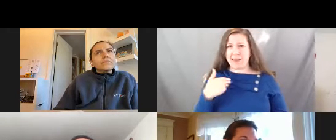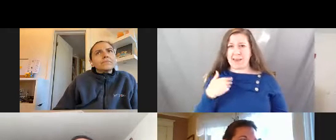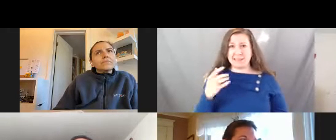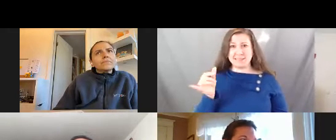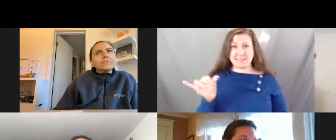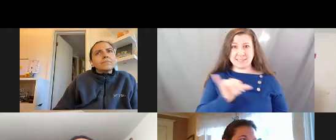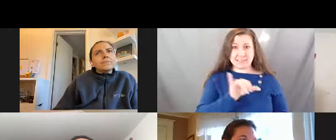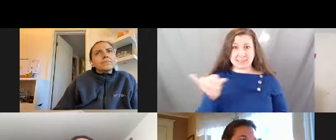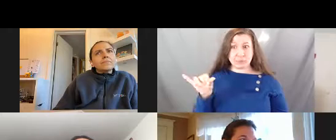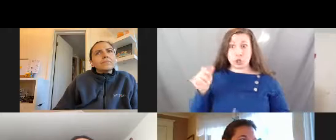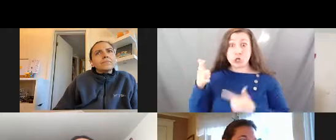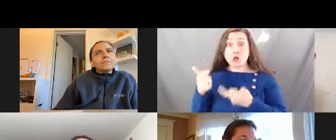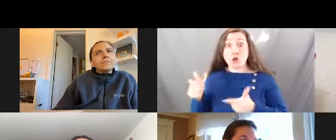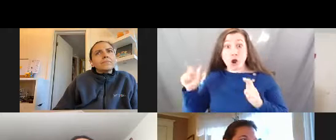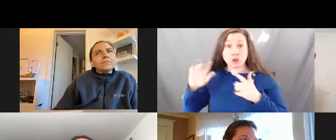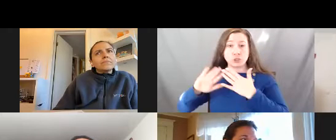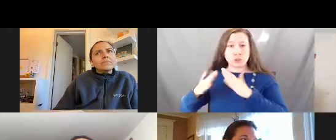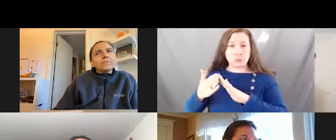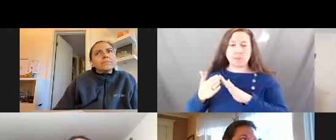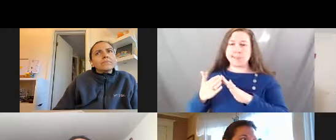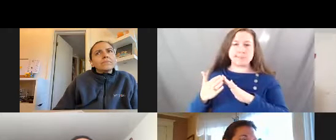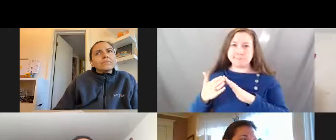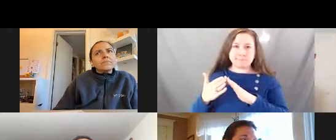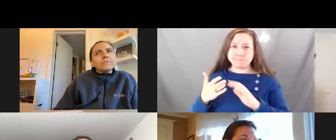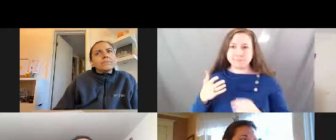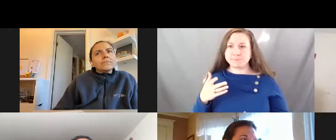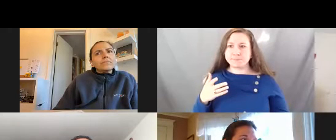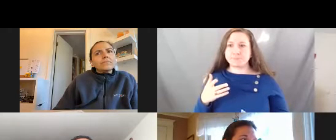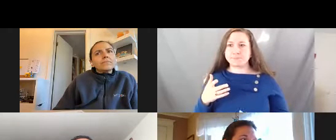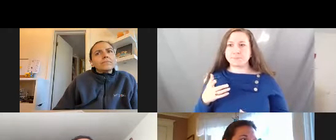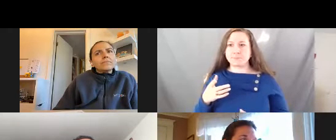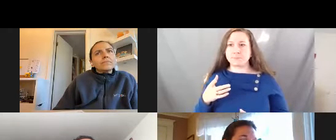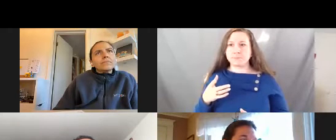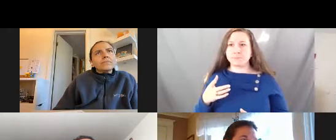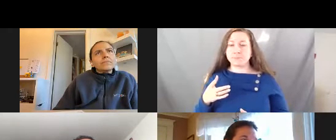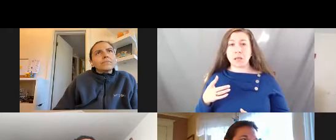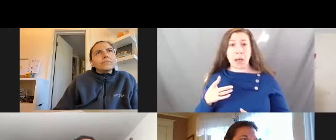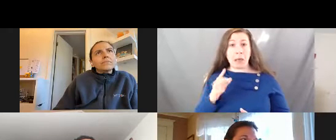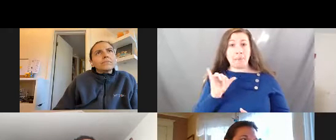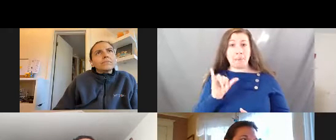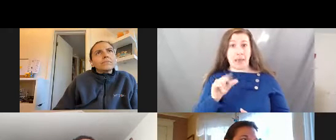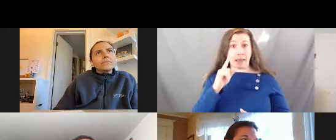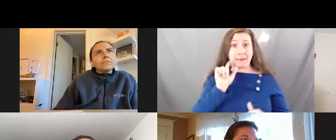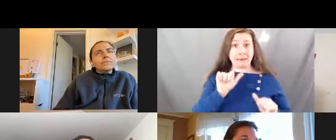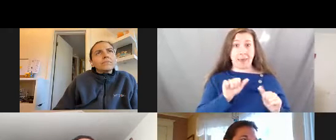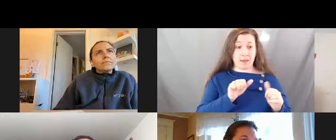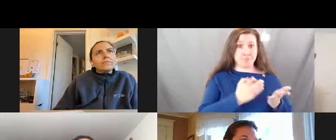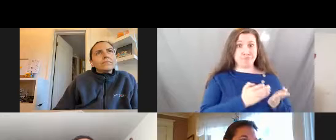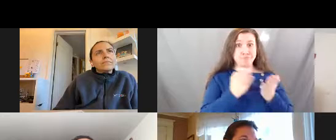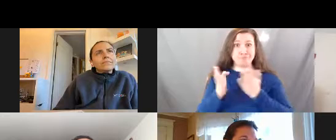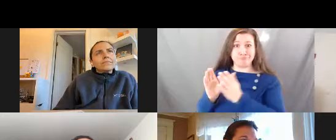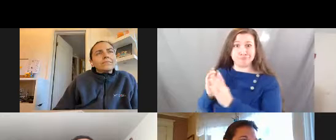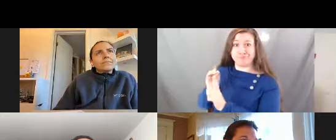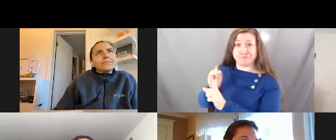that large when it comes to the deaf community, and it is something that can be carried from here to Dubai, for sure,